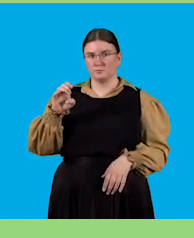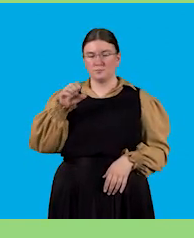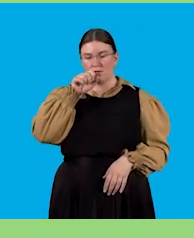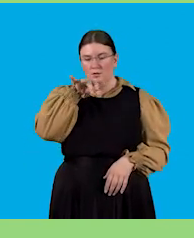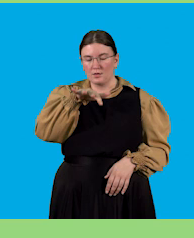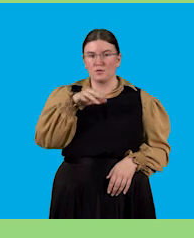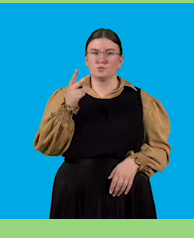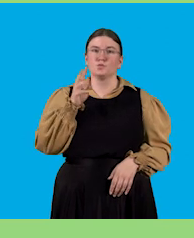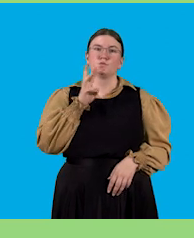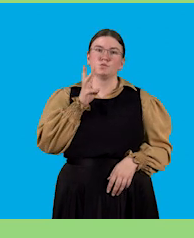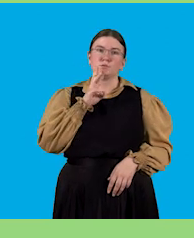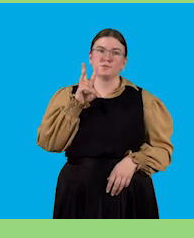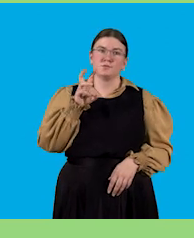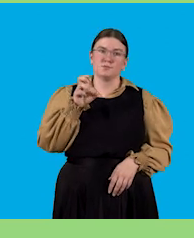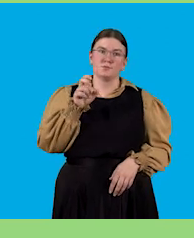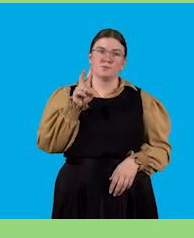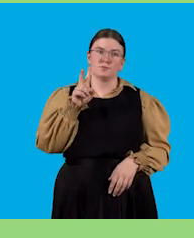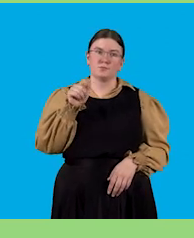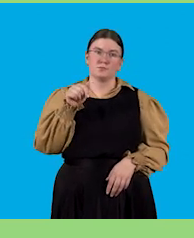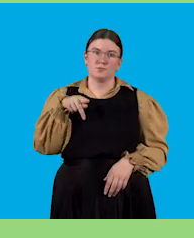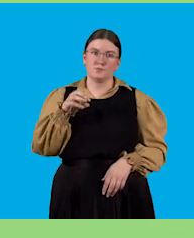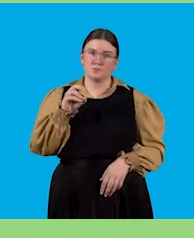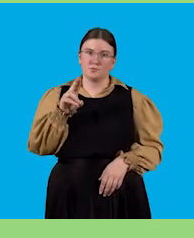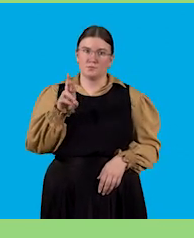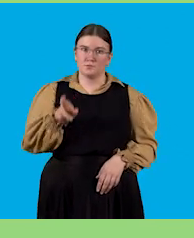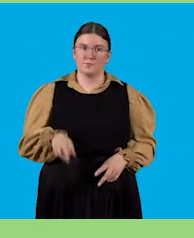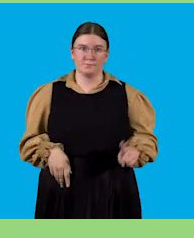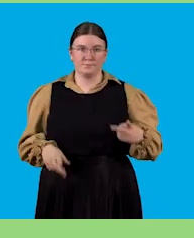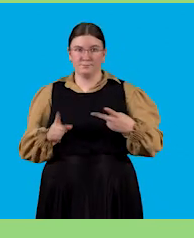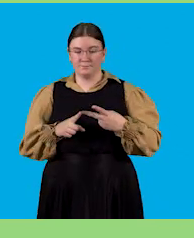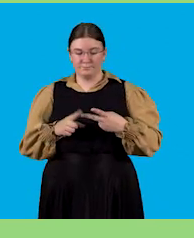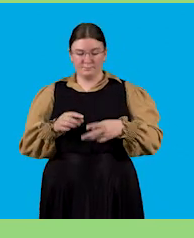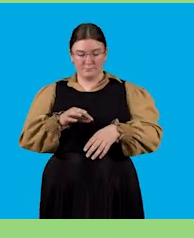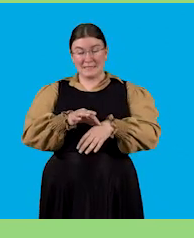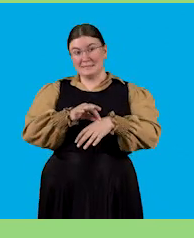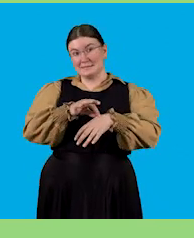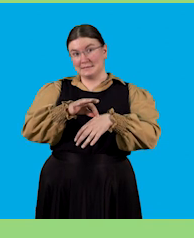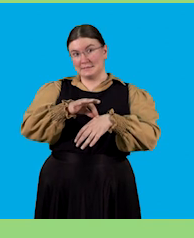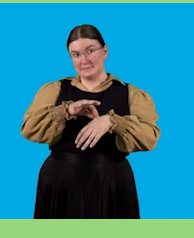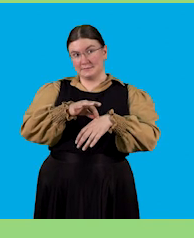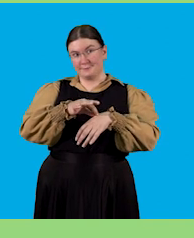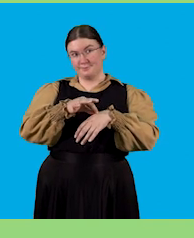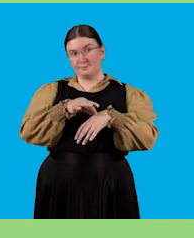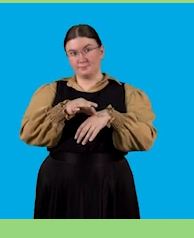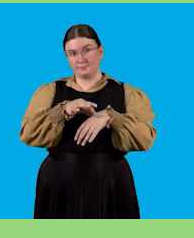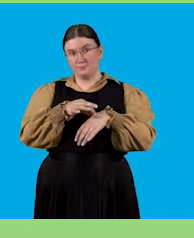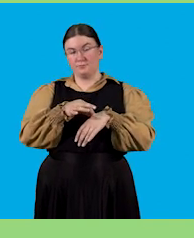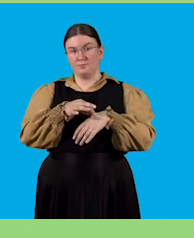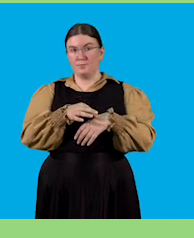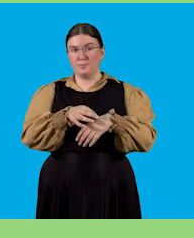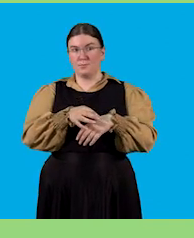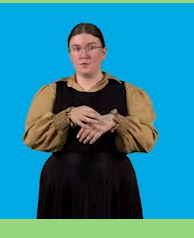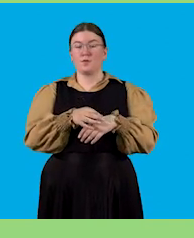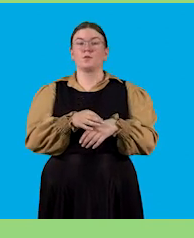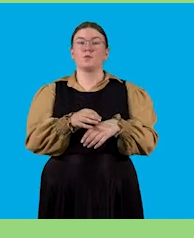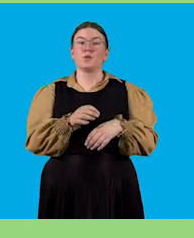water vapor. And then the second one would be the skin, and the waste product would